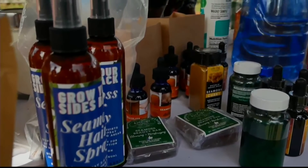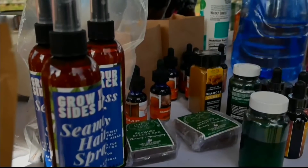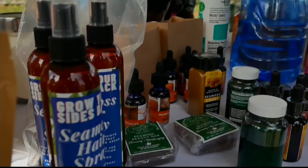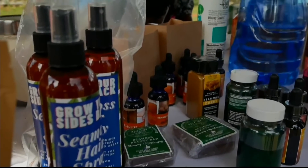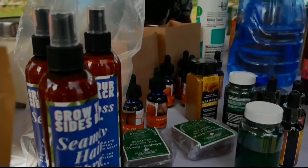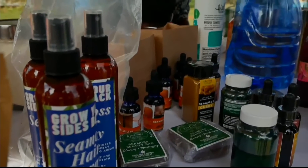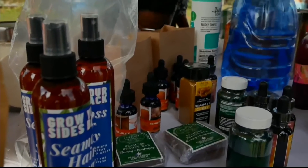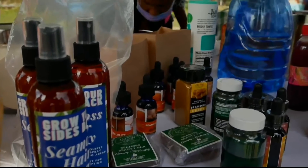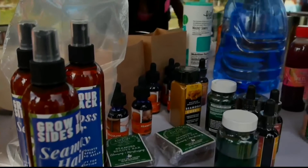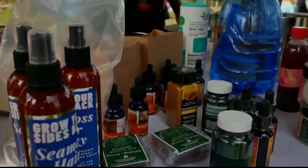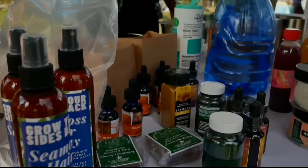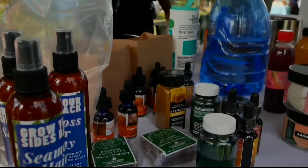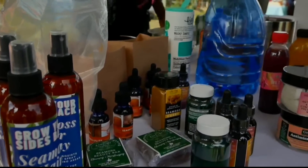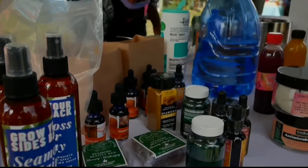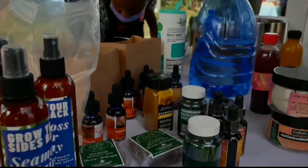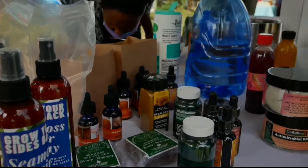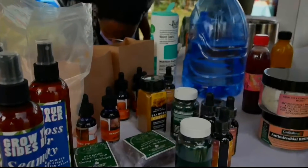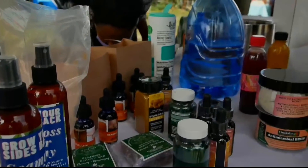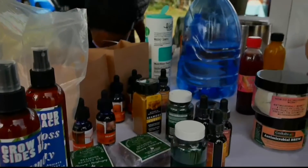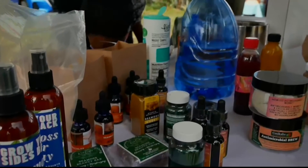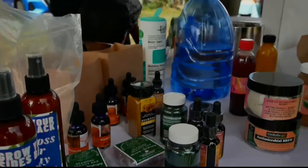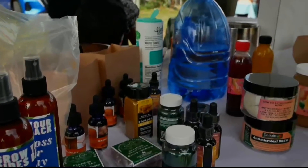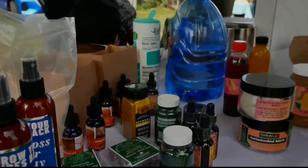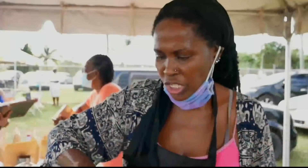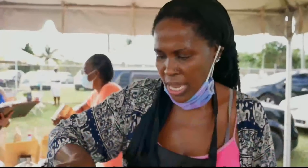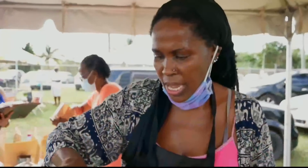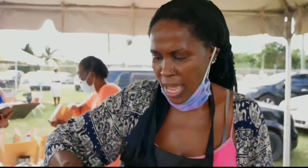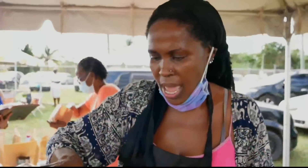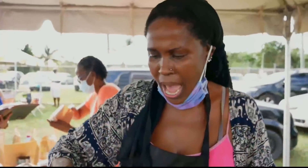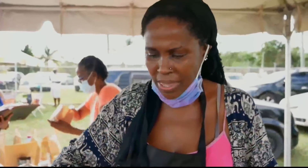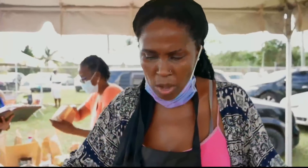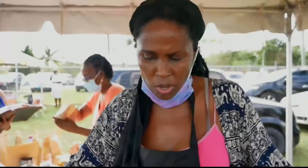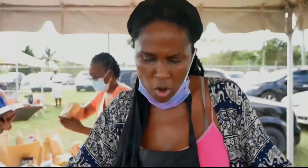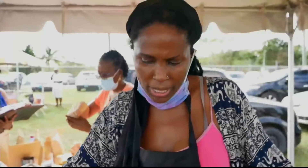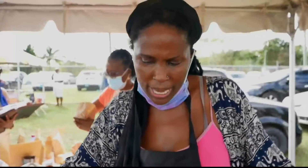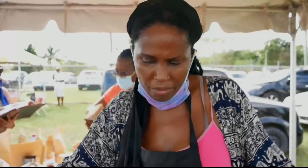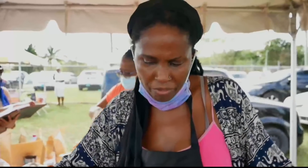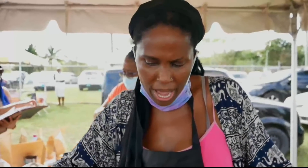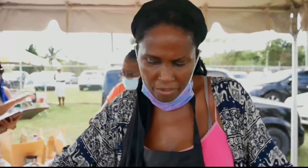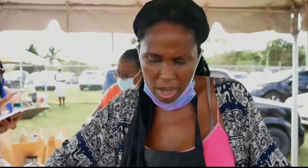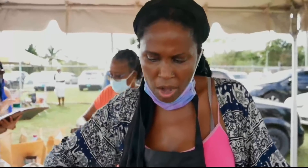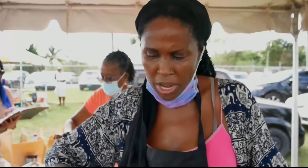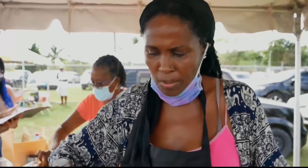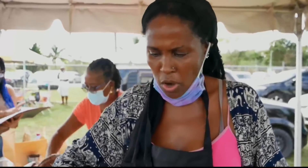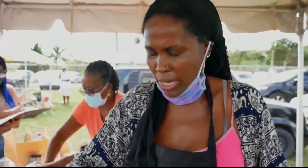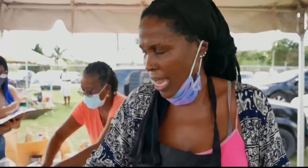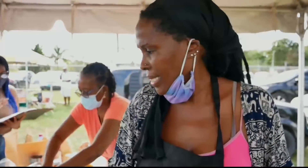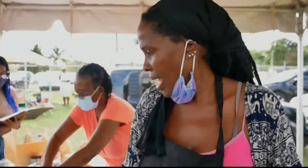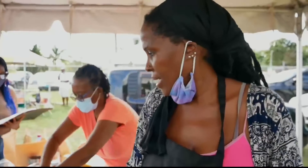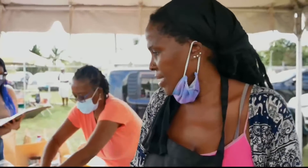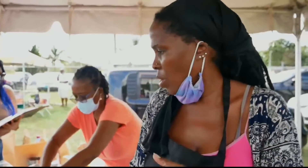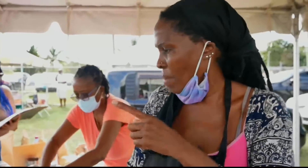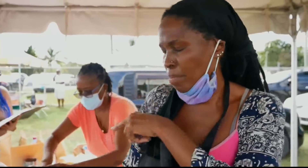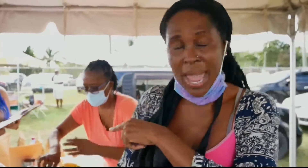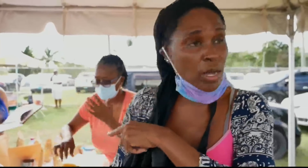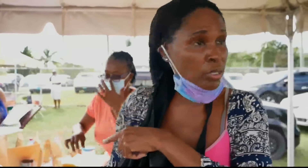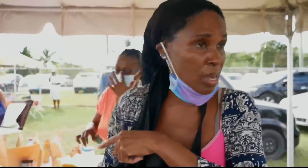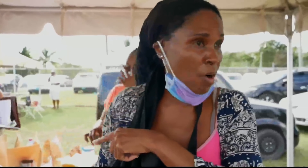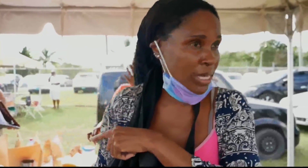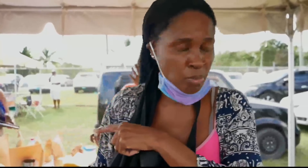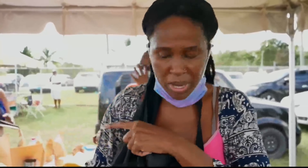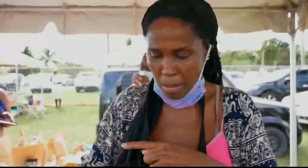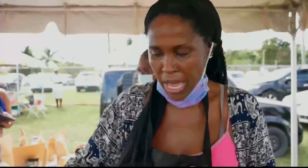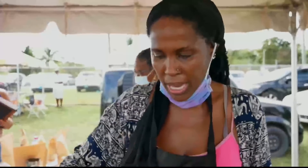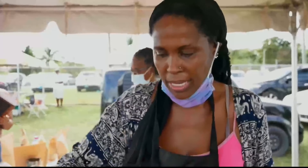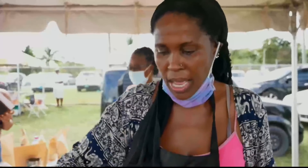eat emotionally well? For people who would try sea moss, they don't usually, either they would not like the flavor or they would not like the taste. So my mango sea